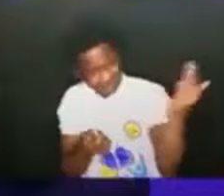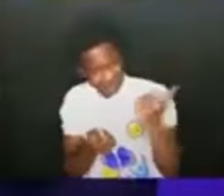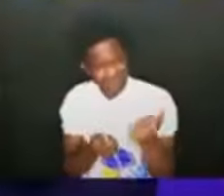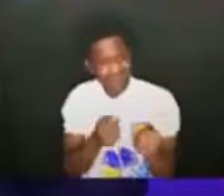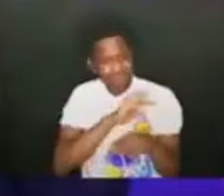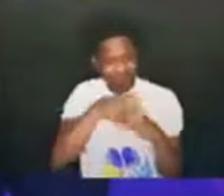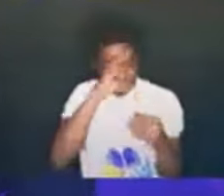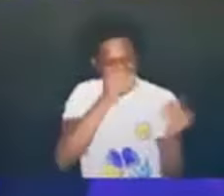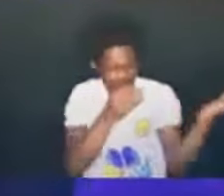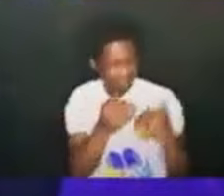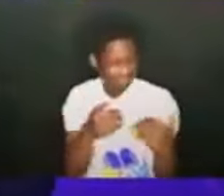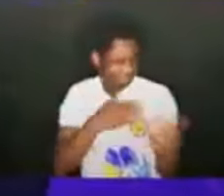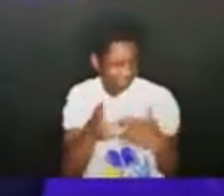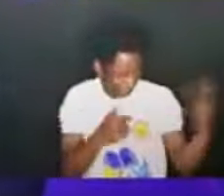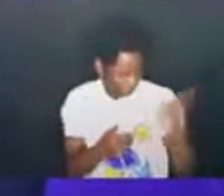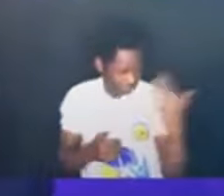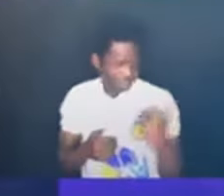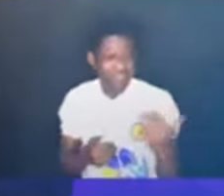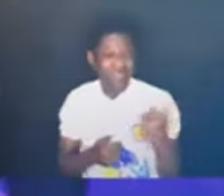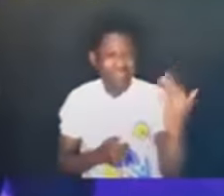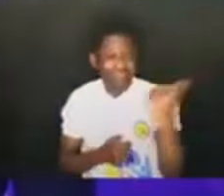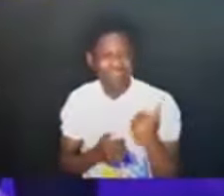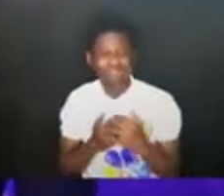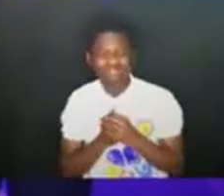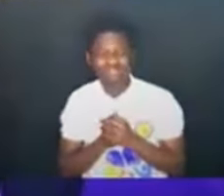Oh, please come.